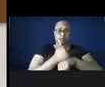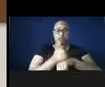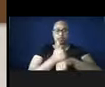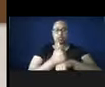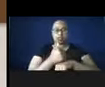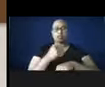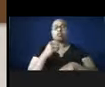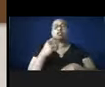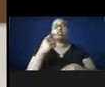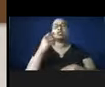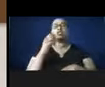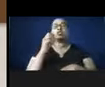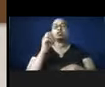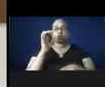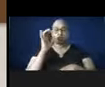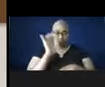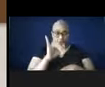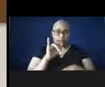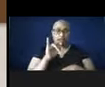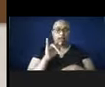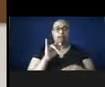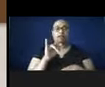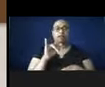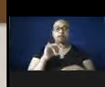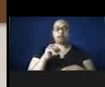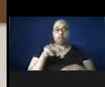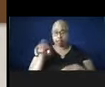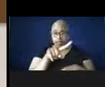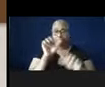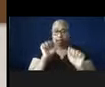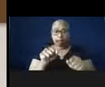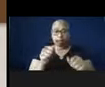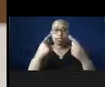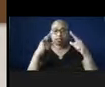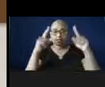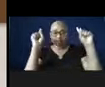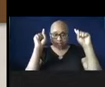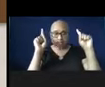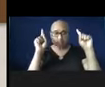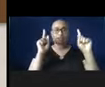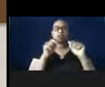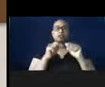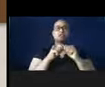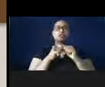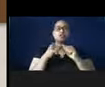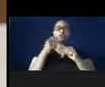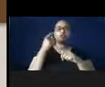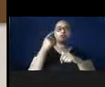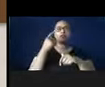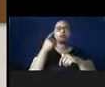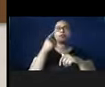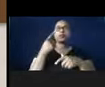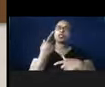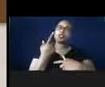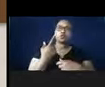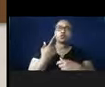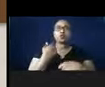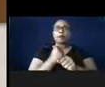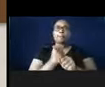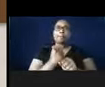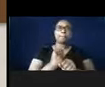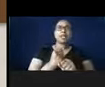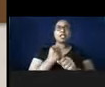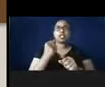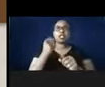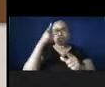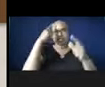successful in making kind of long-term smart decisions on how to obligate